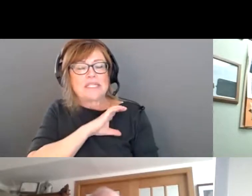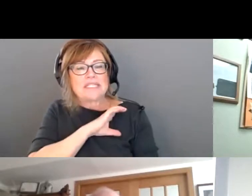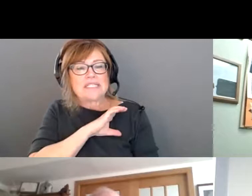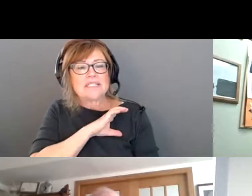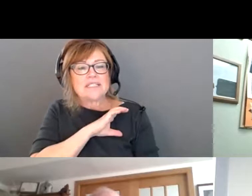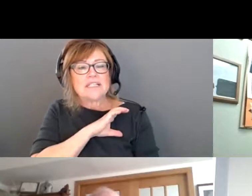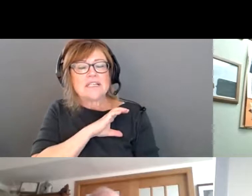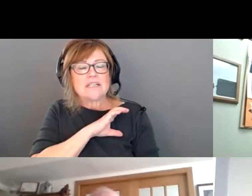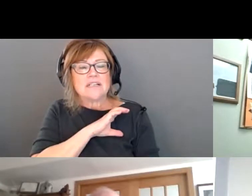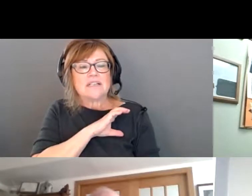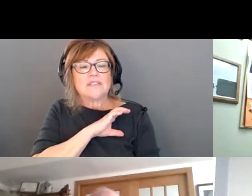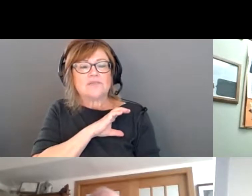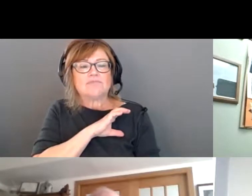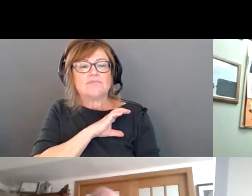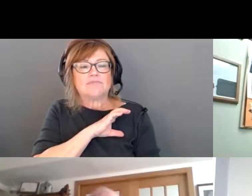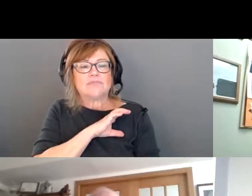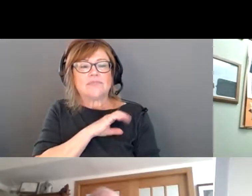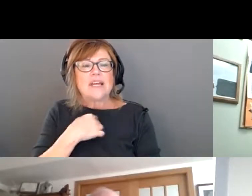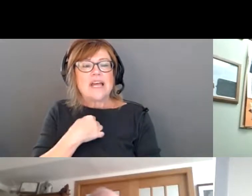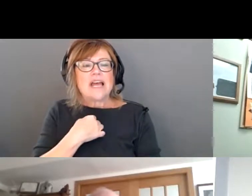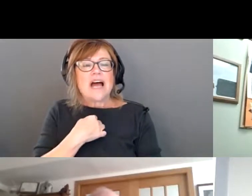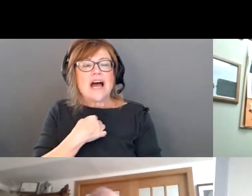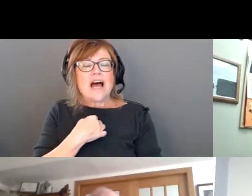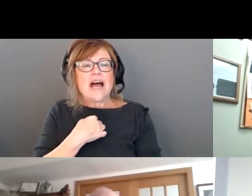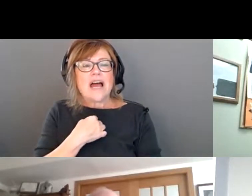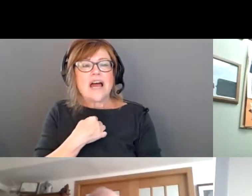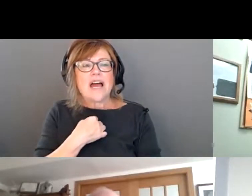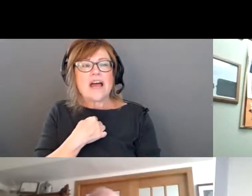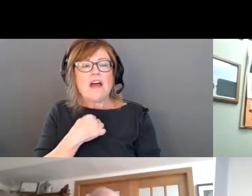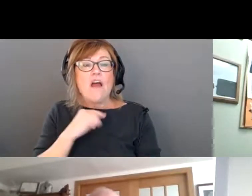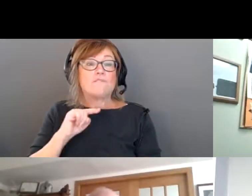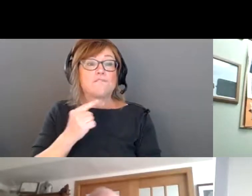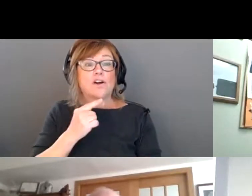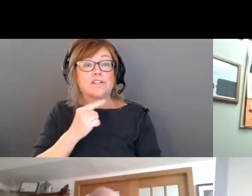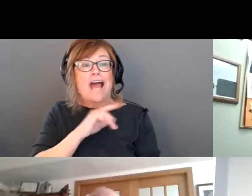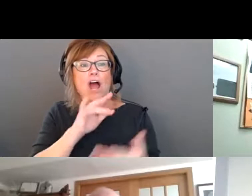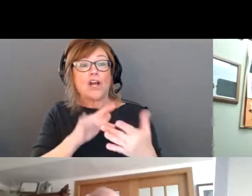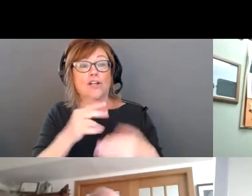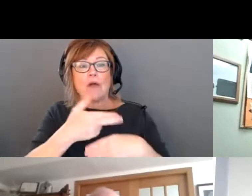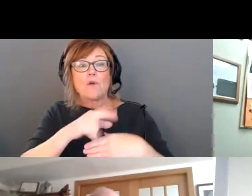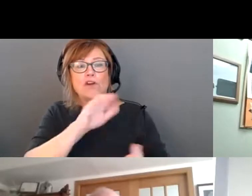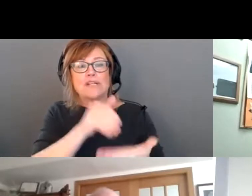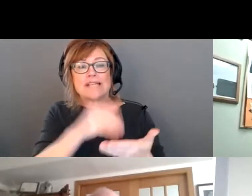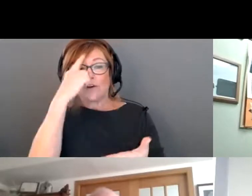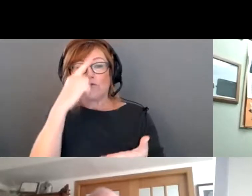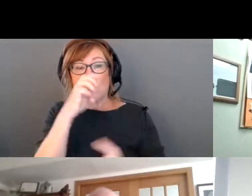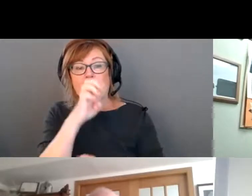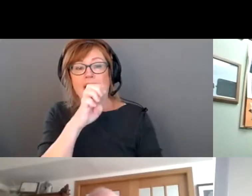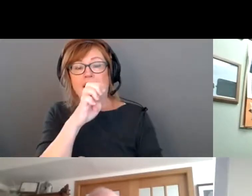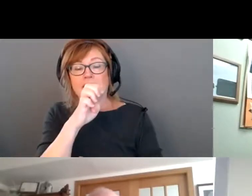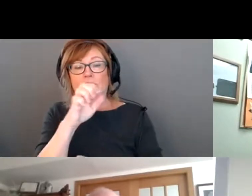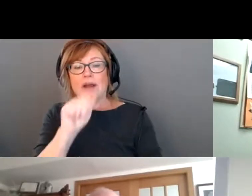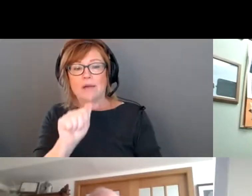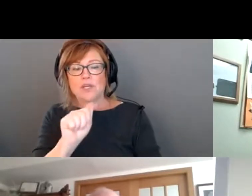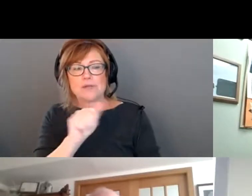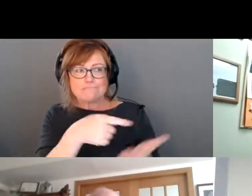the luxury of contacting one of our elder abuse referral centers to discuss the case and